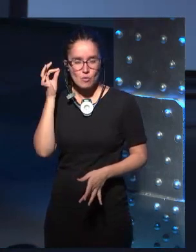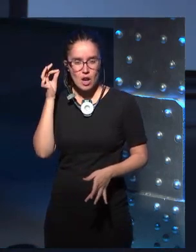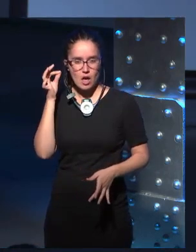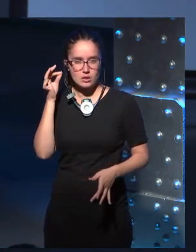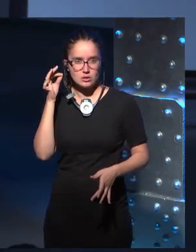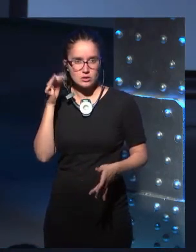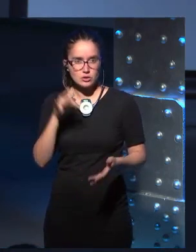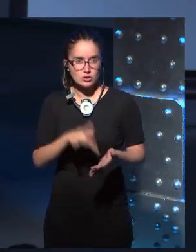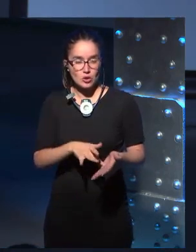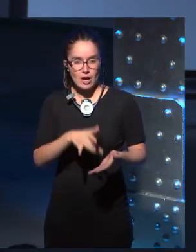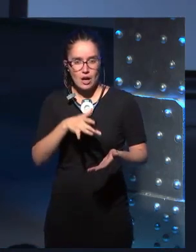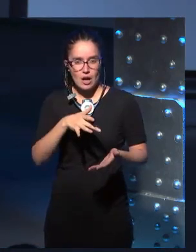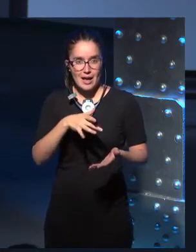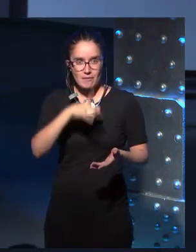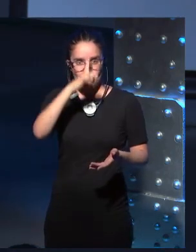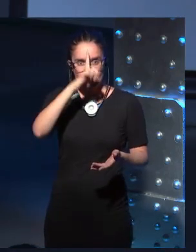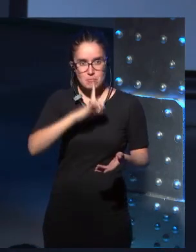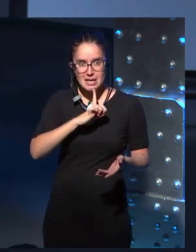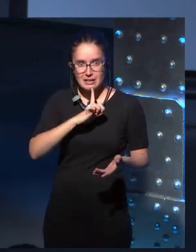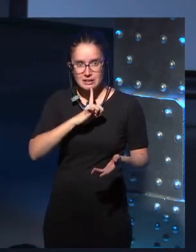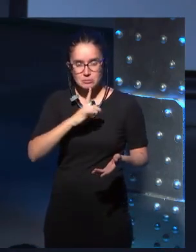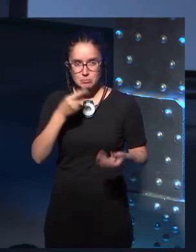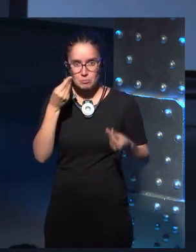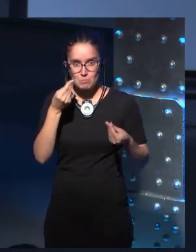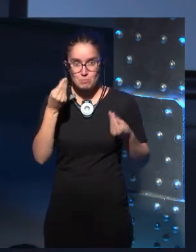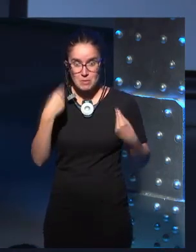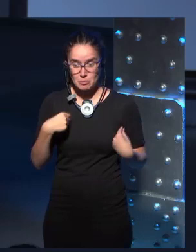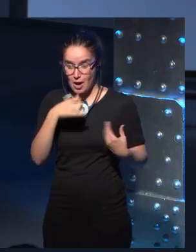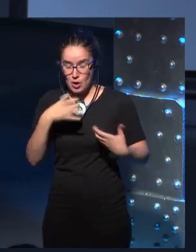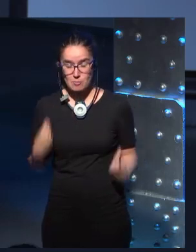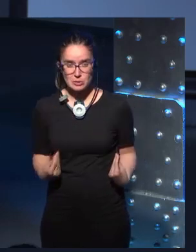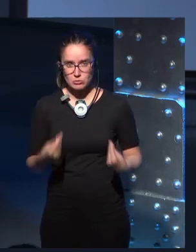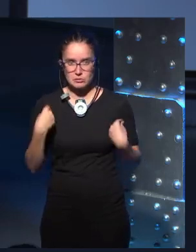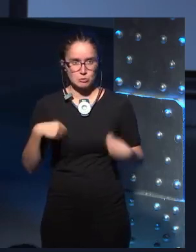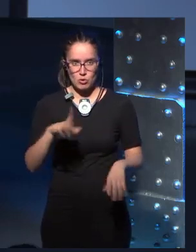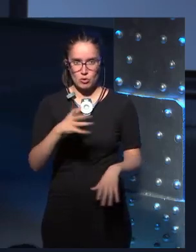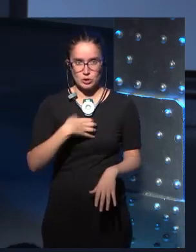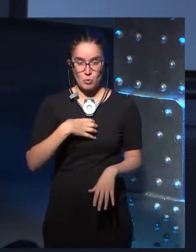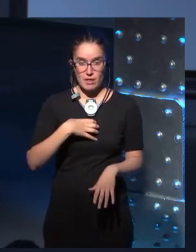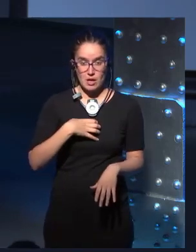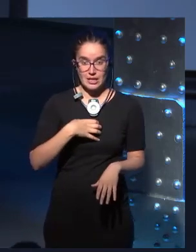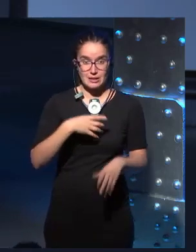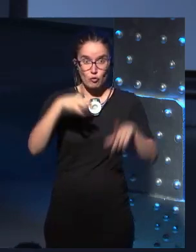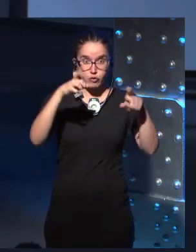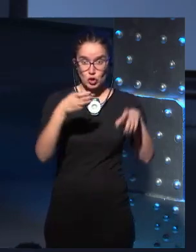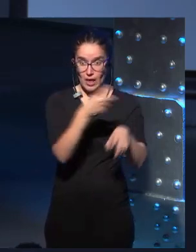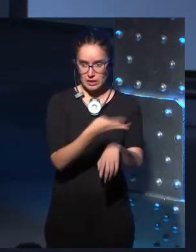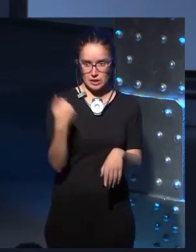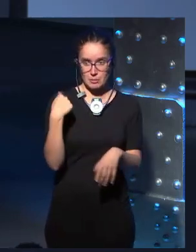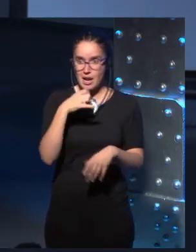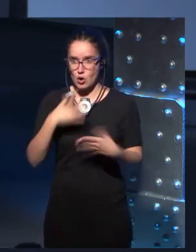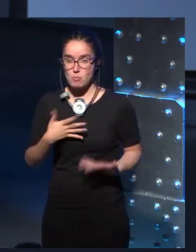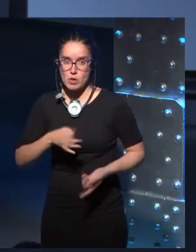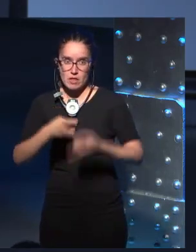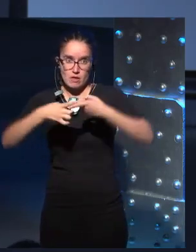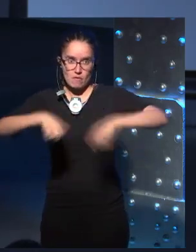picture right now. That's how she looked like 3 weeks ago. As far as you know, she may be dead